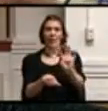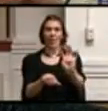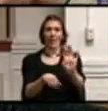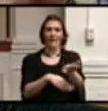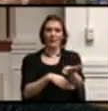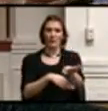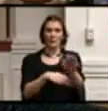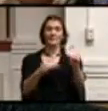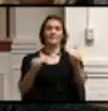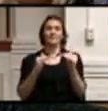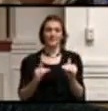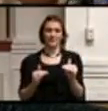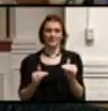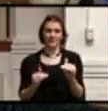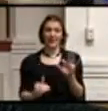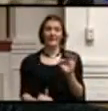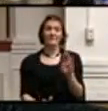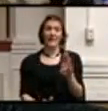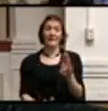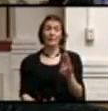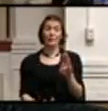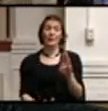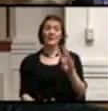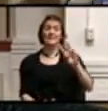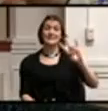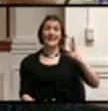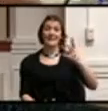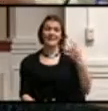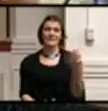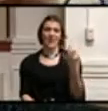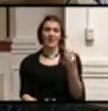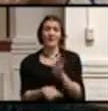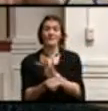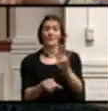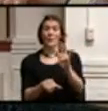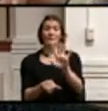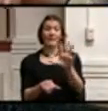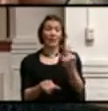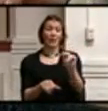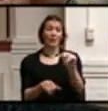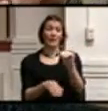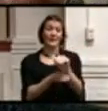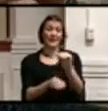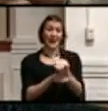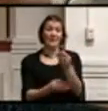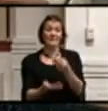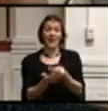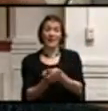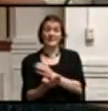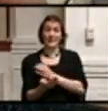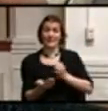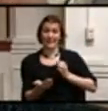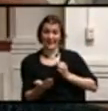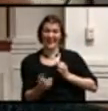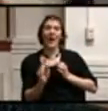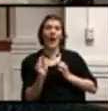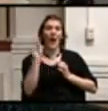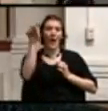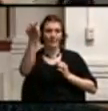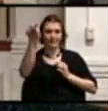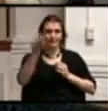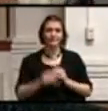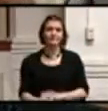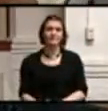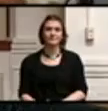o'clock. The next day, Friday, February 7, 4 to 5:30 p.m., Finance Committee in the Hannah Cosman meeting